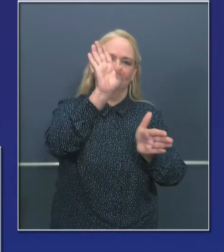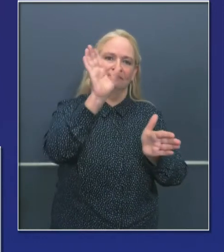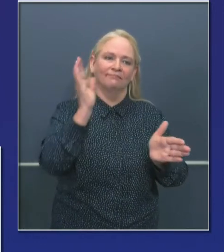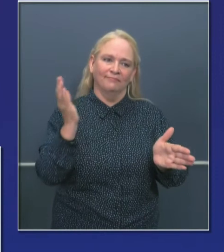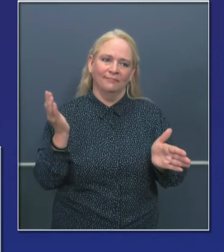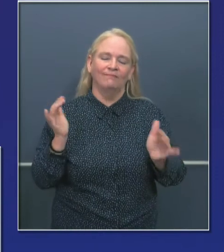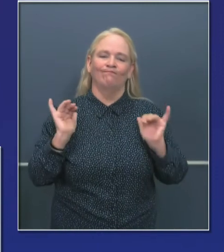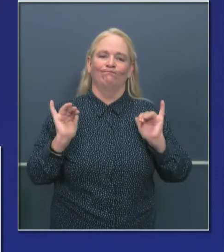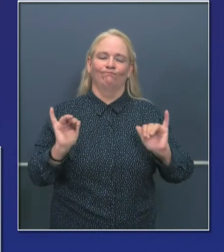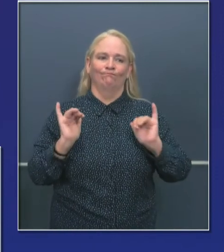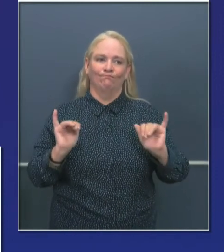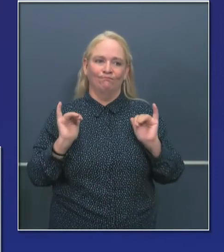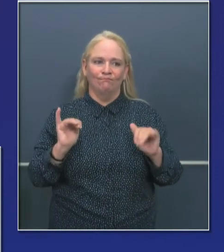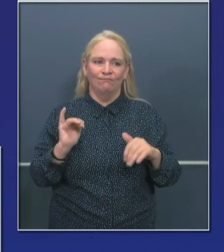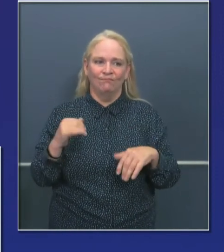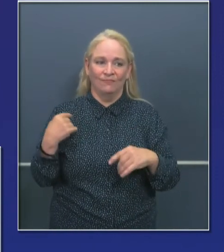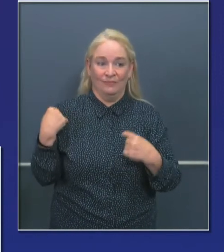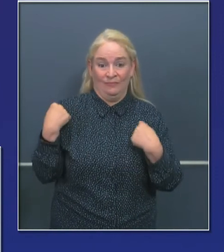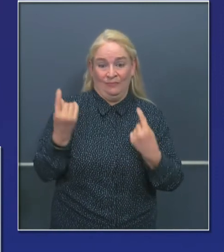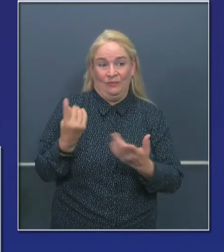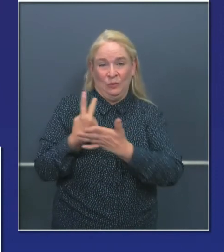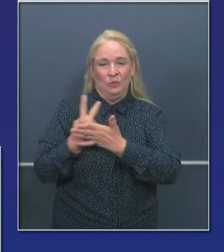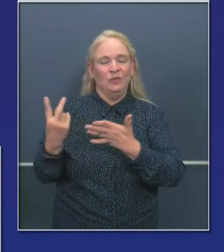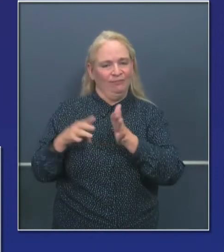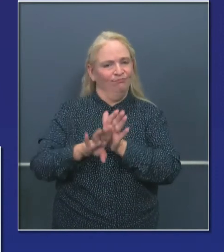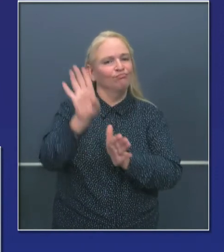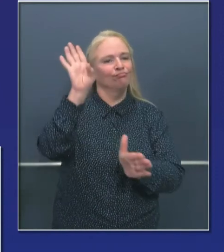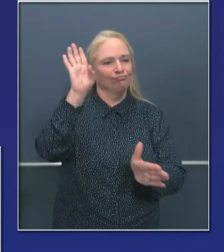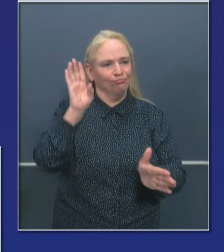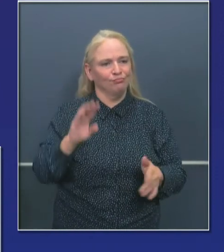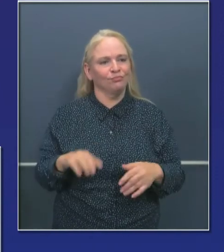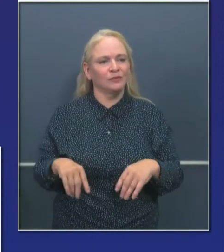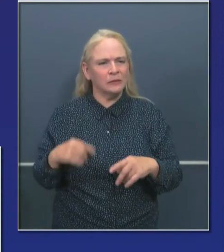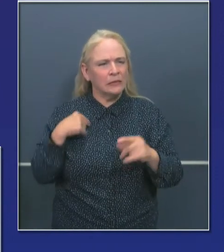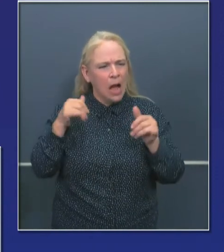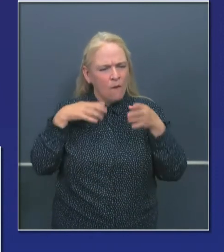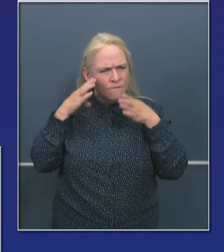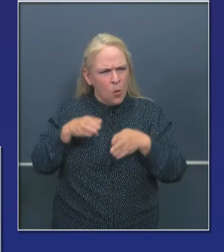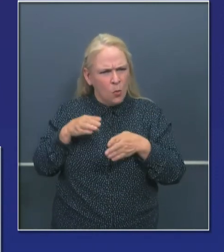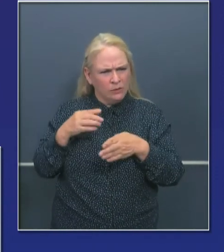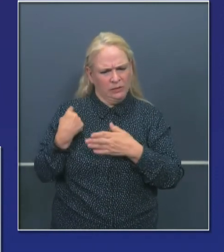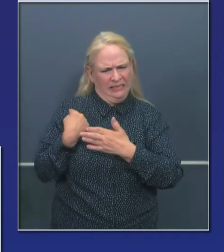over a 14-day period, but over the last 7 days, it has been